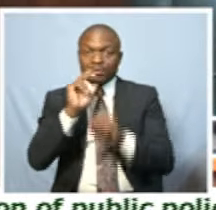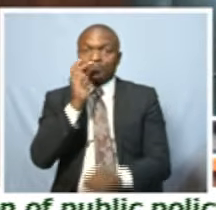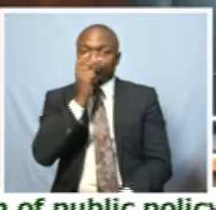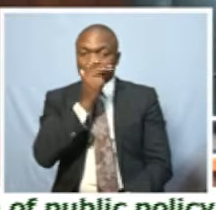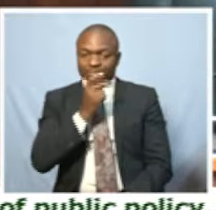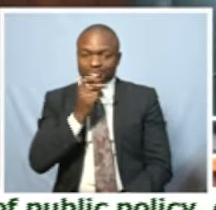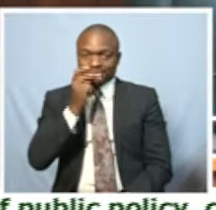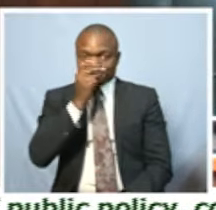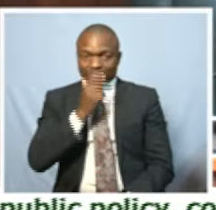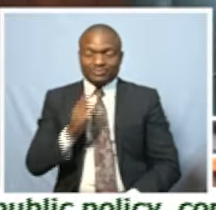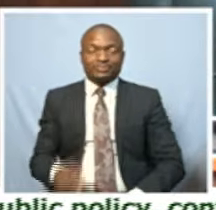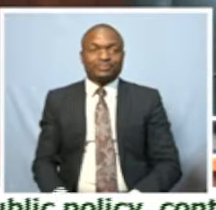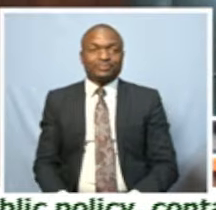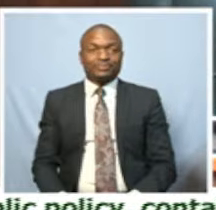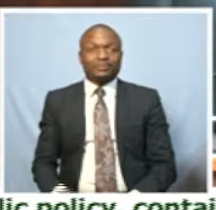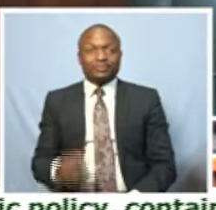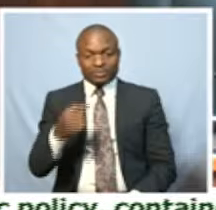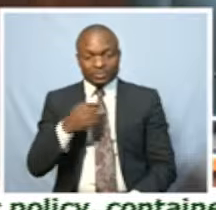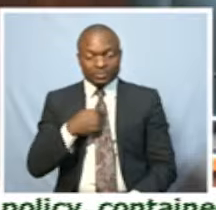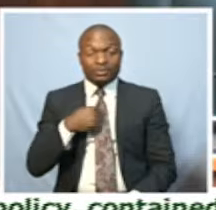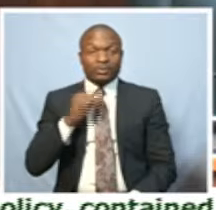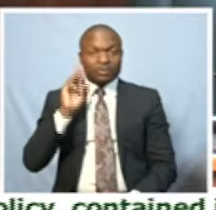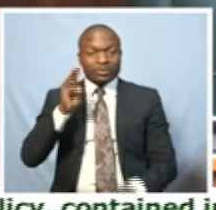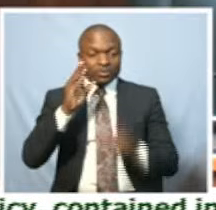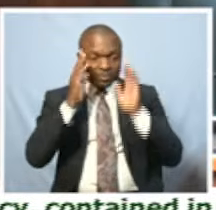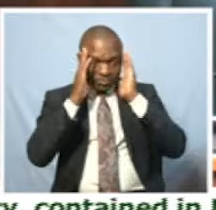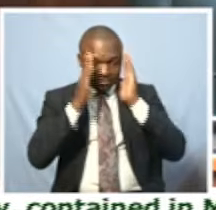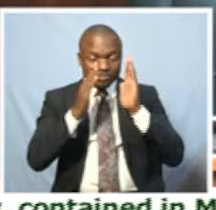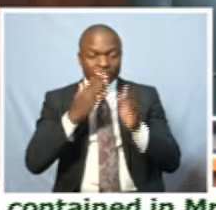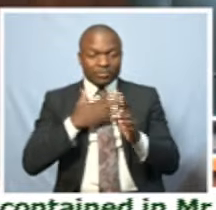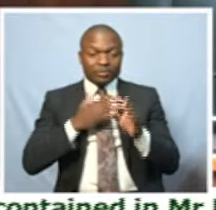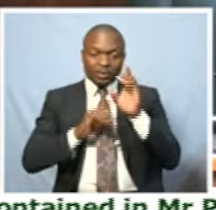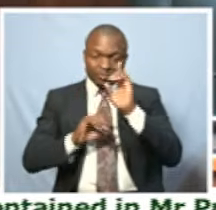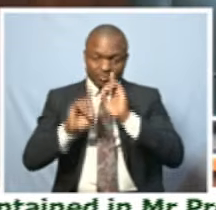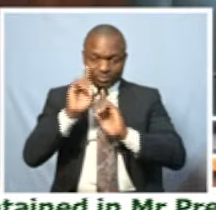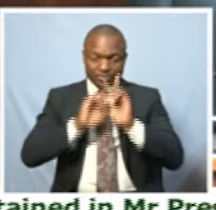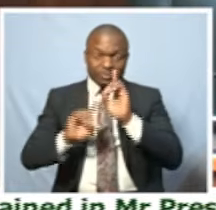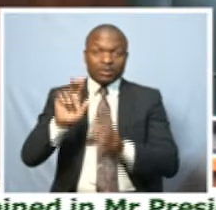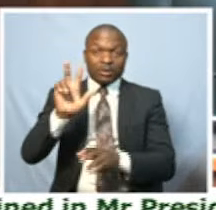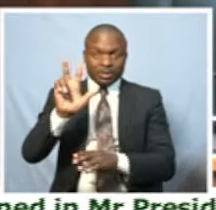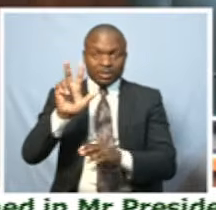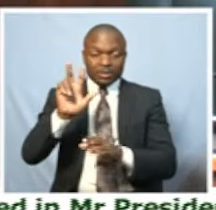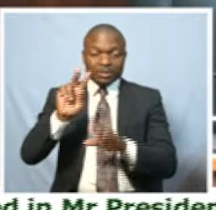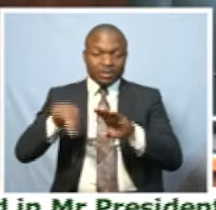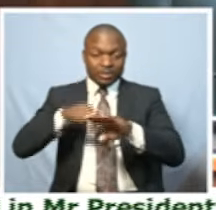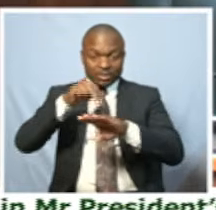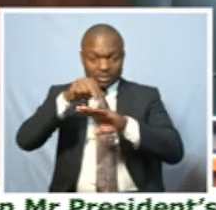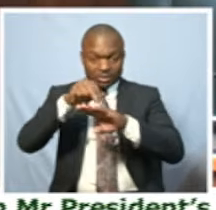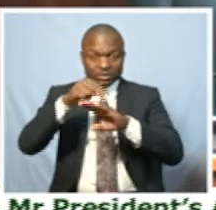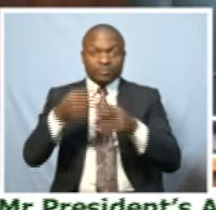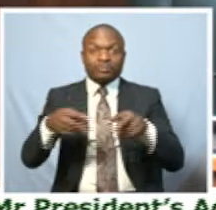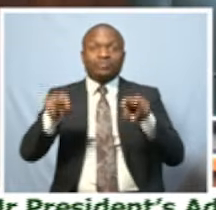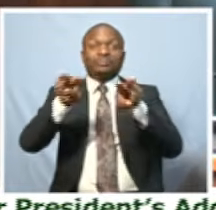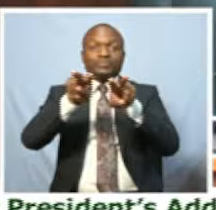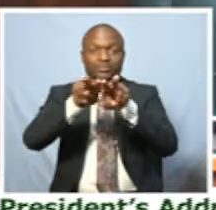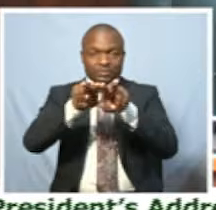speech. I will restrict my debate to 3 national values